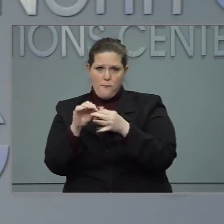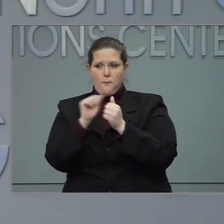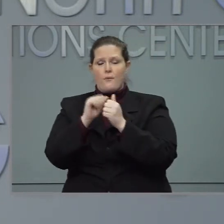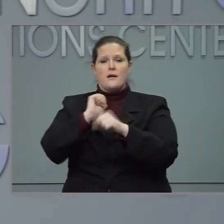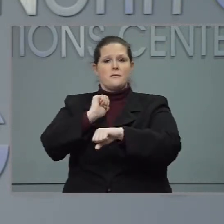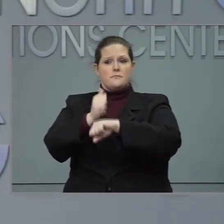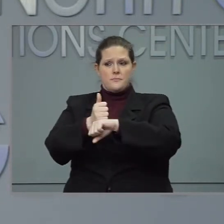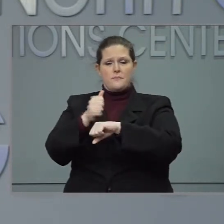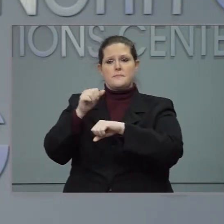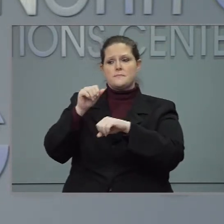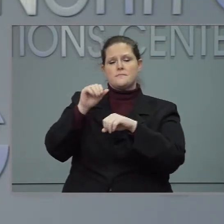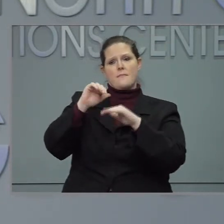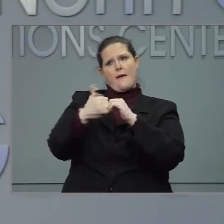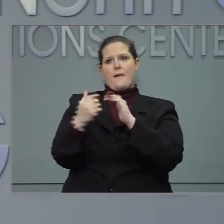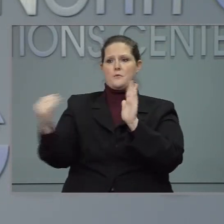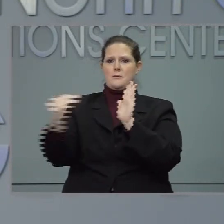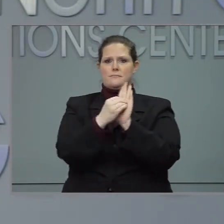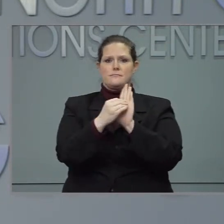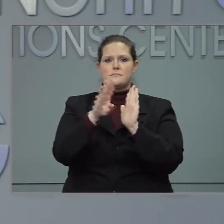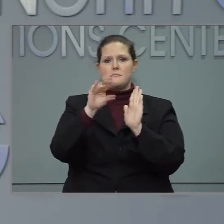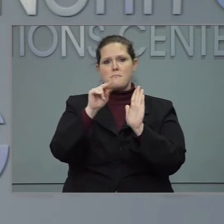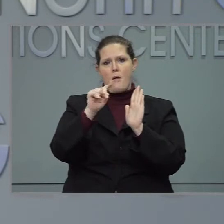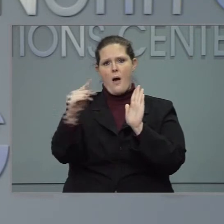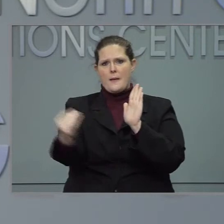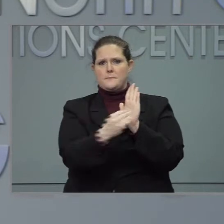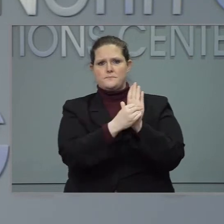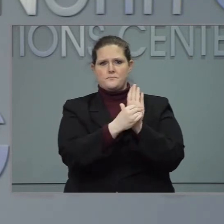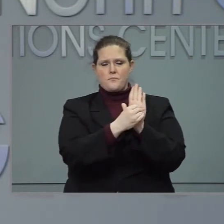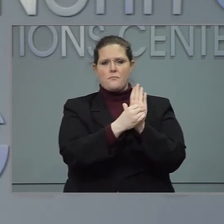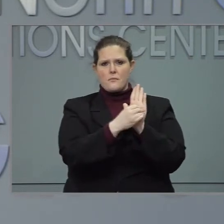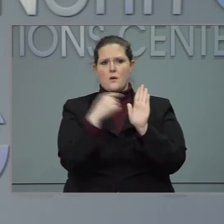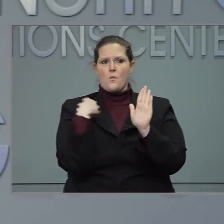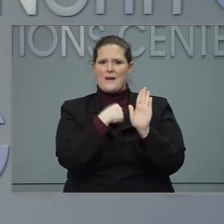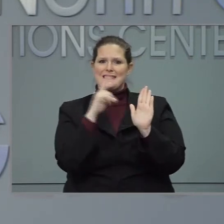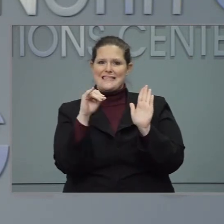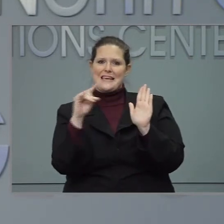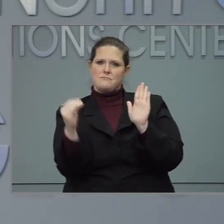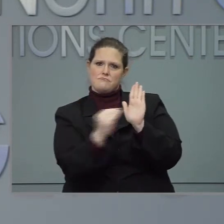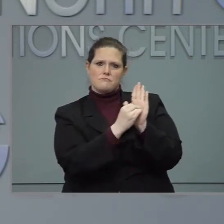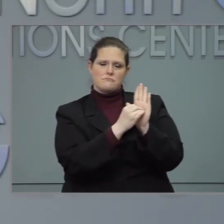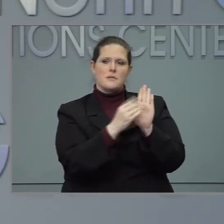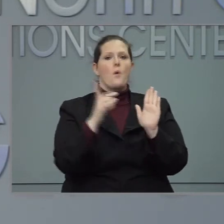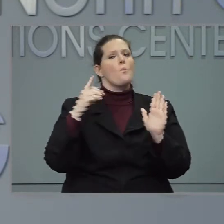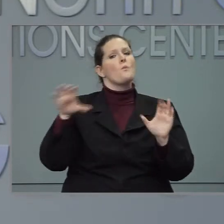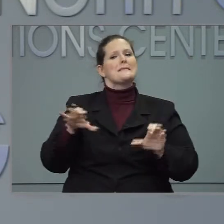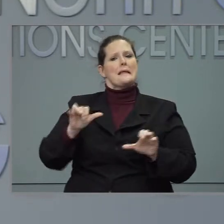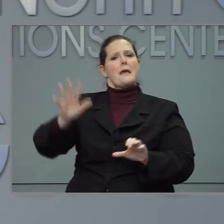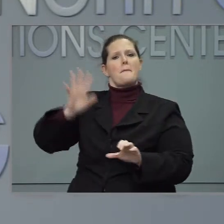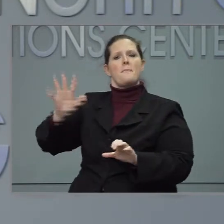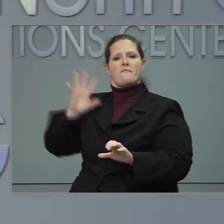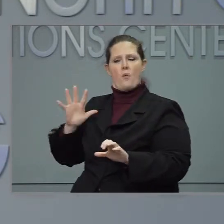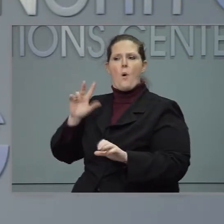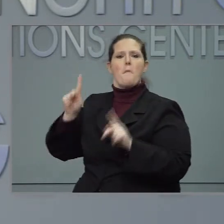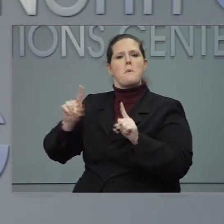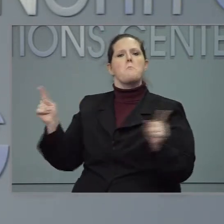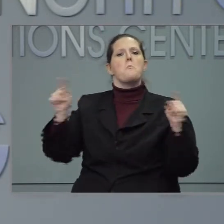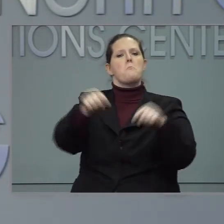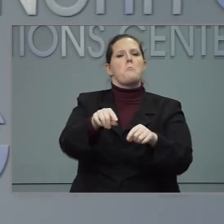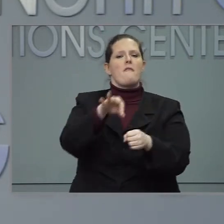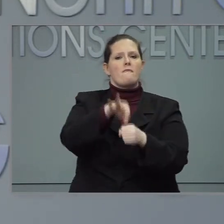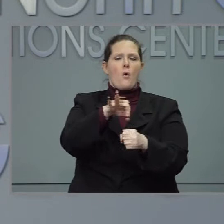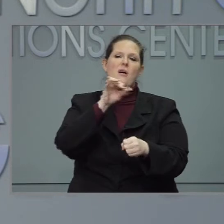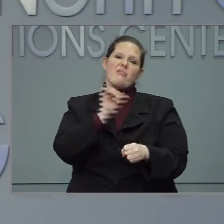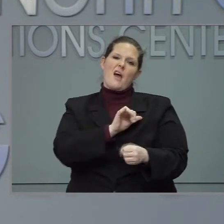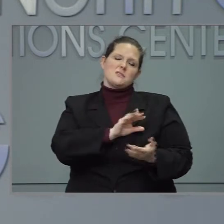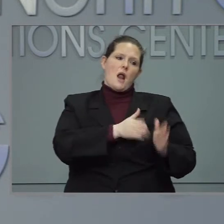putting that bond on the ballot in November. That has been done in the past, and it's an operational cost that